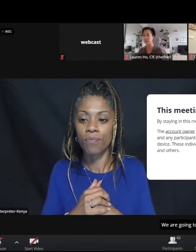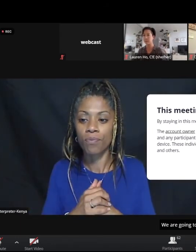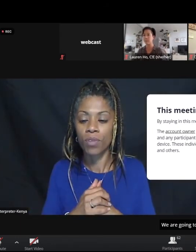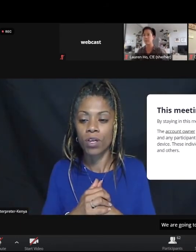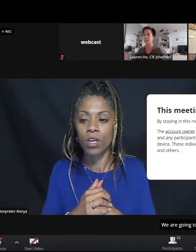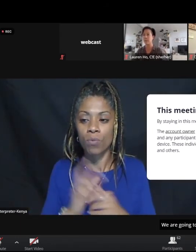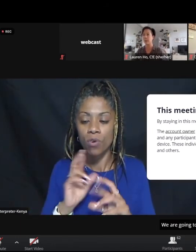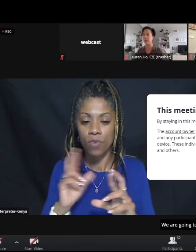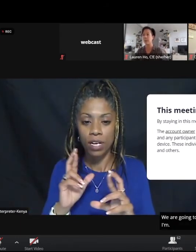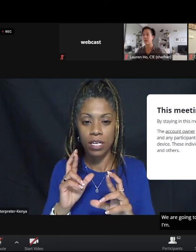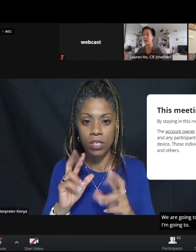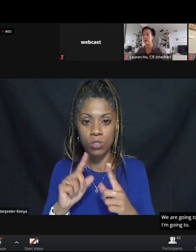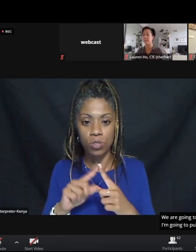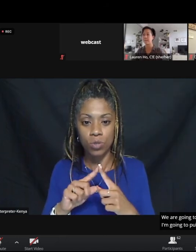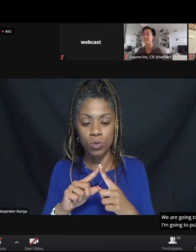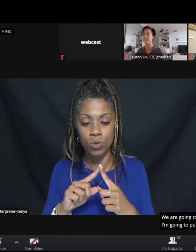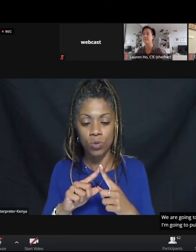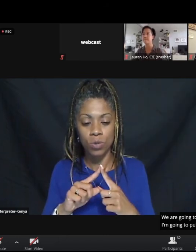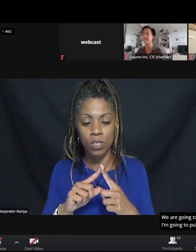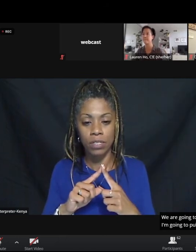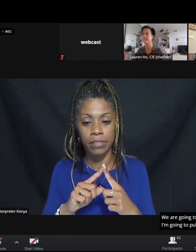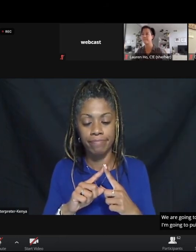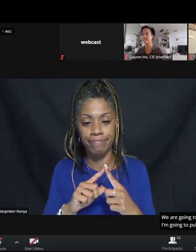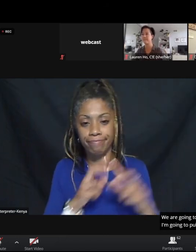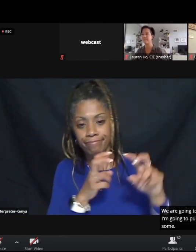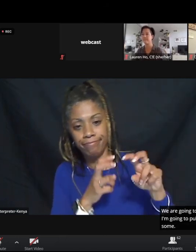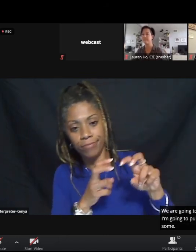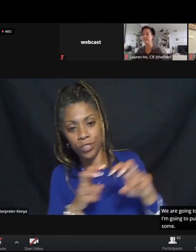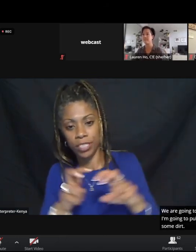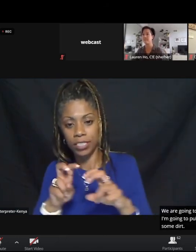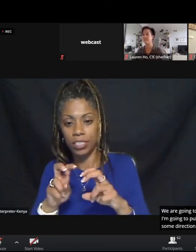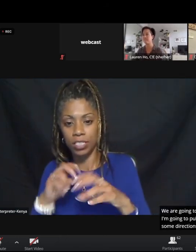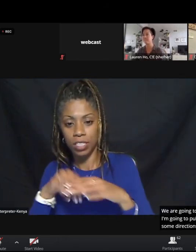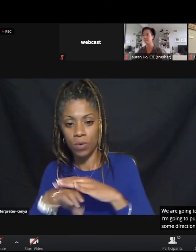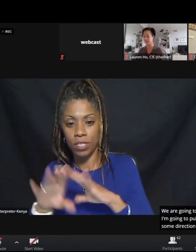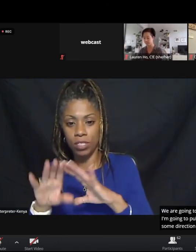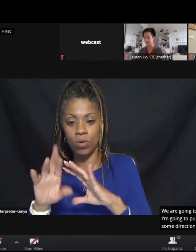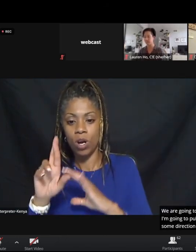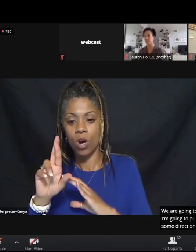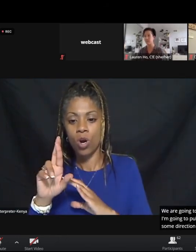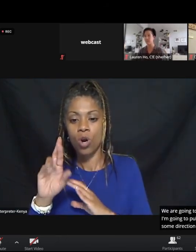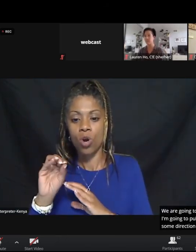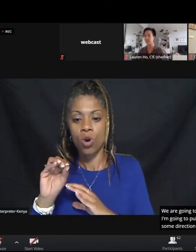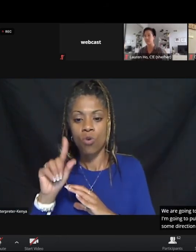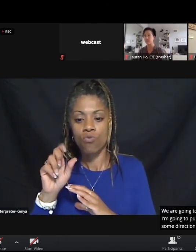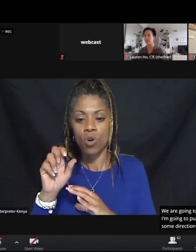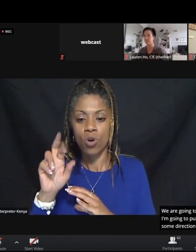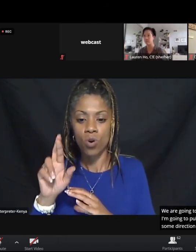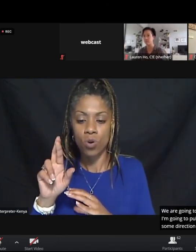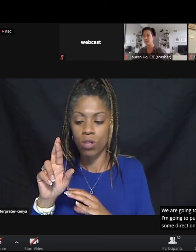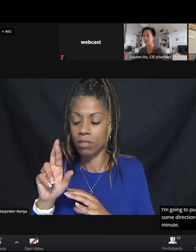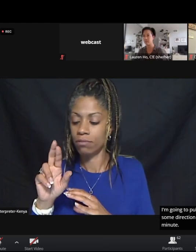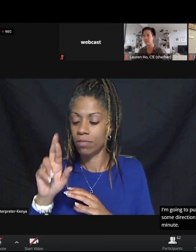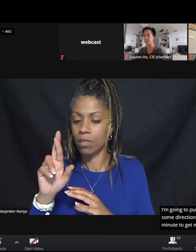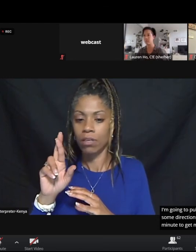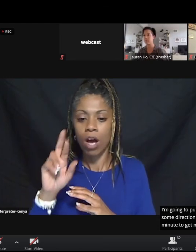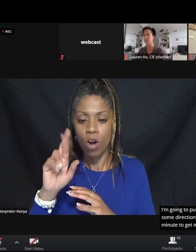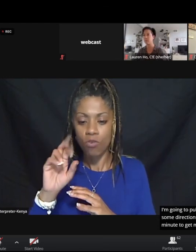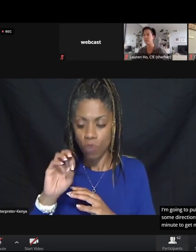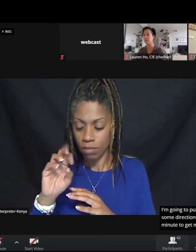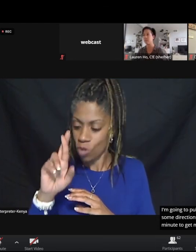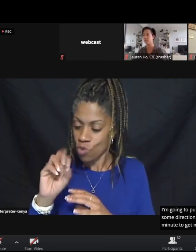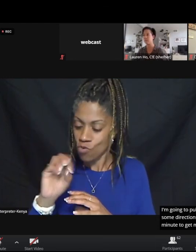to our role-alike groups, and I'm going to pull up the slides again just to give some directions. So apologize for just needing a minute to get my share